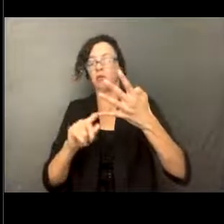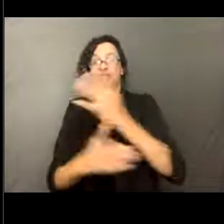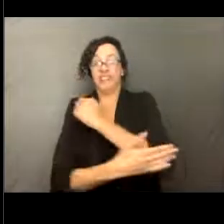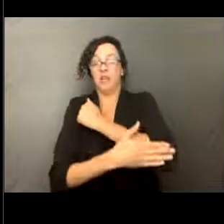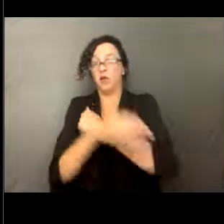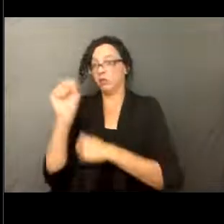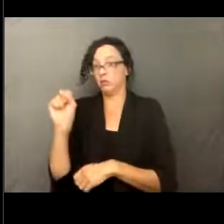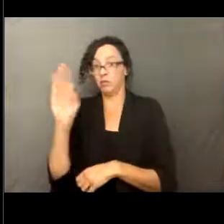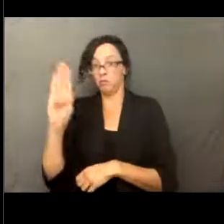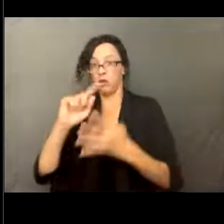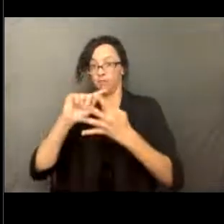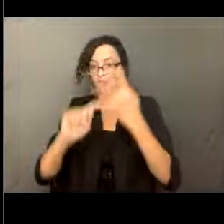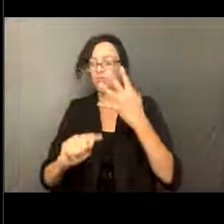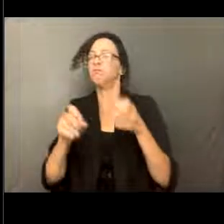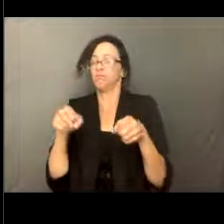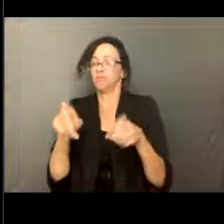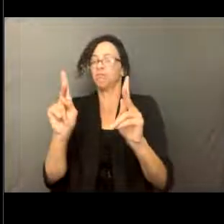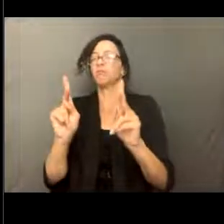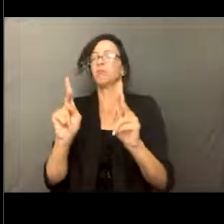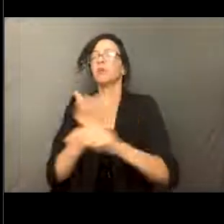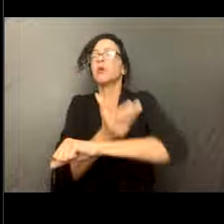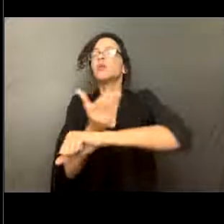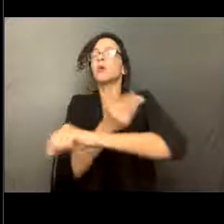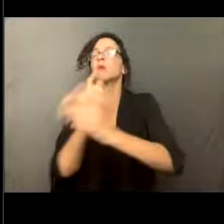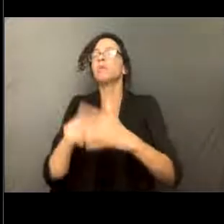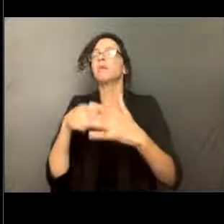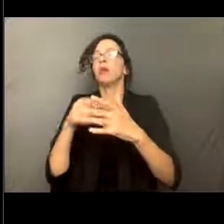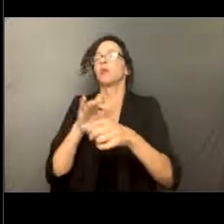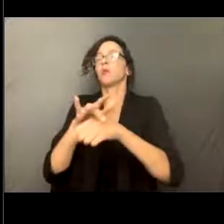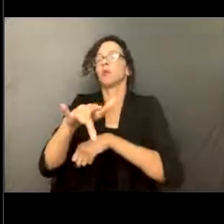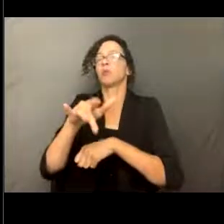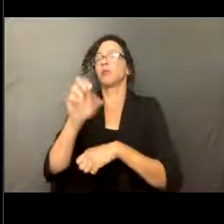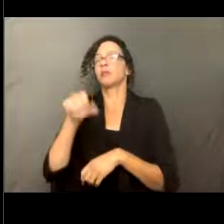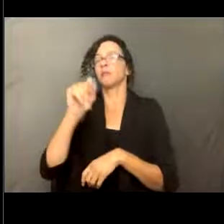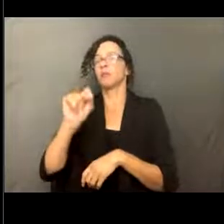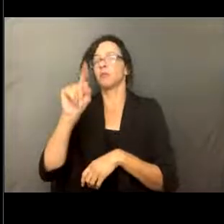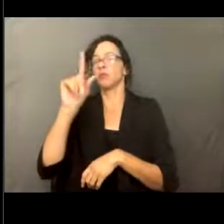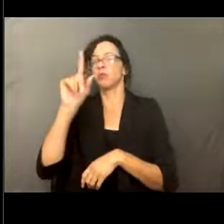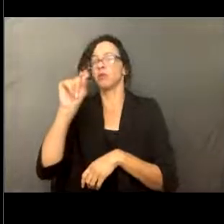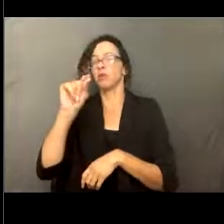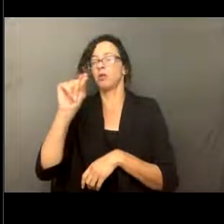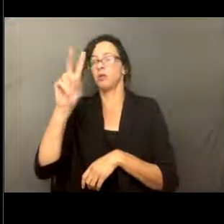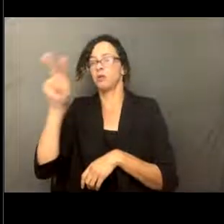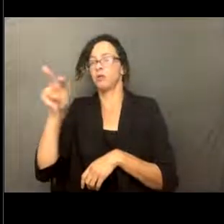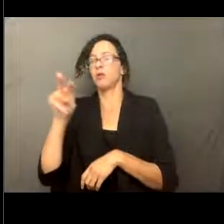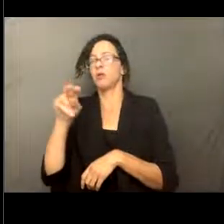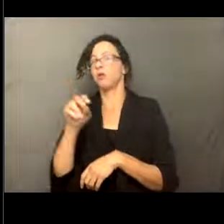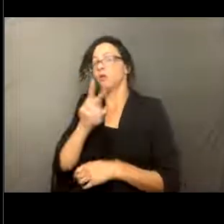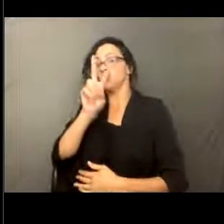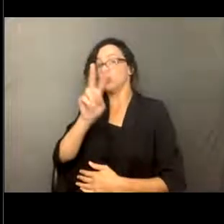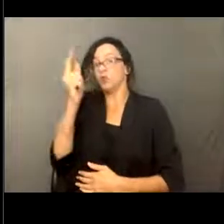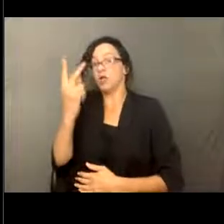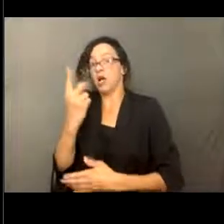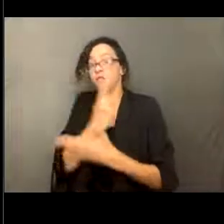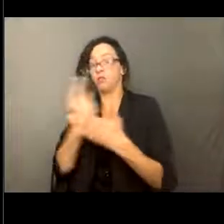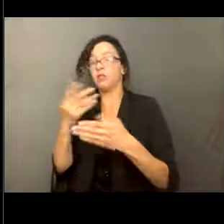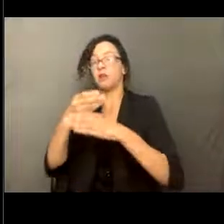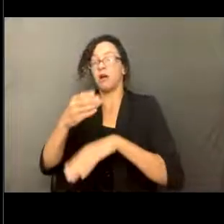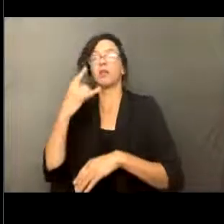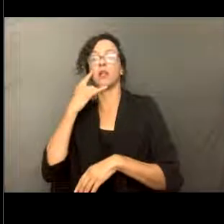construction early in September 2022, just 2.5 weeks after the commission provided the allocation. The project